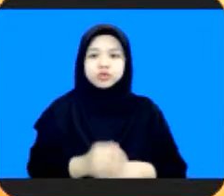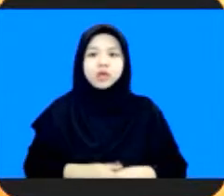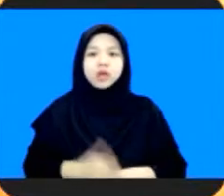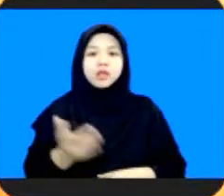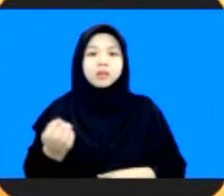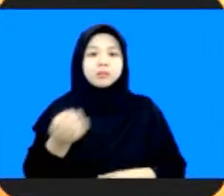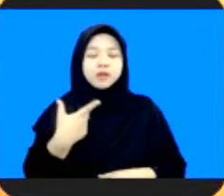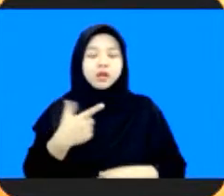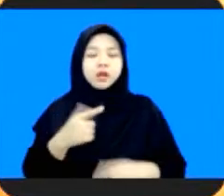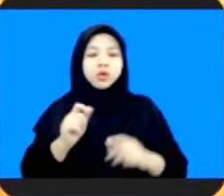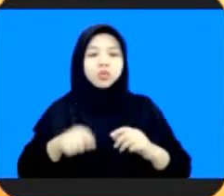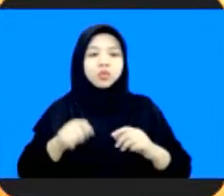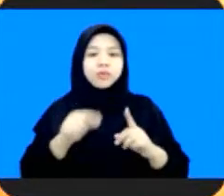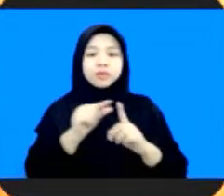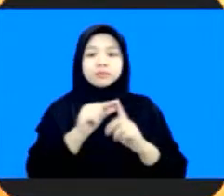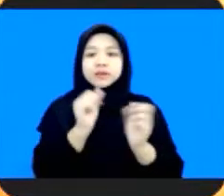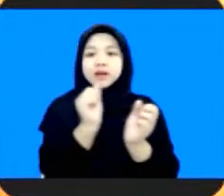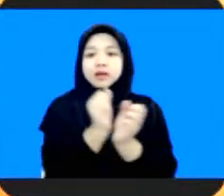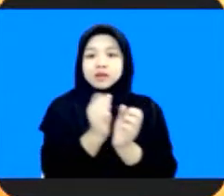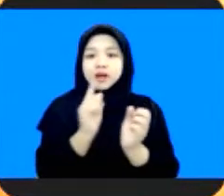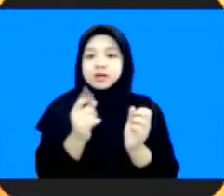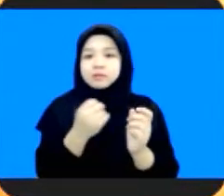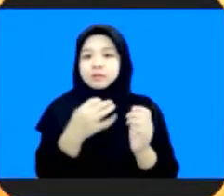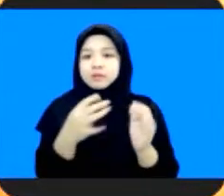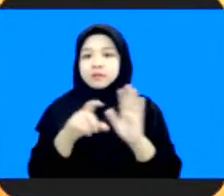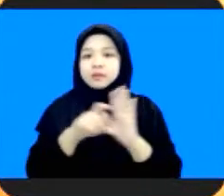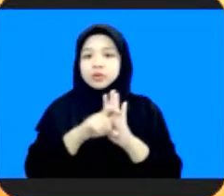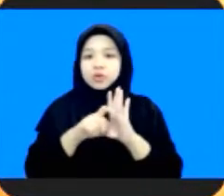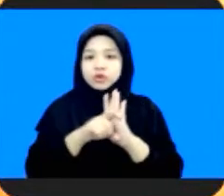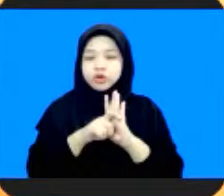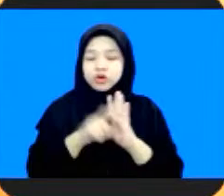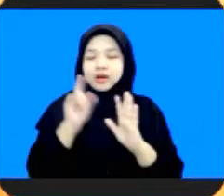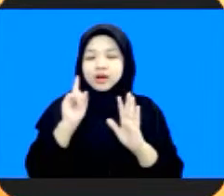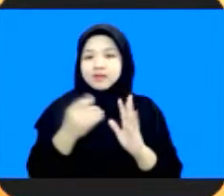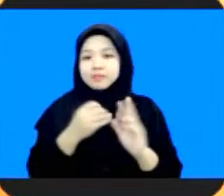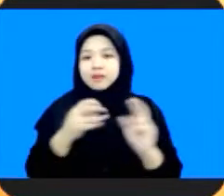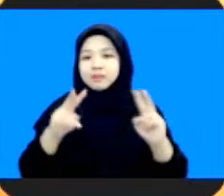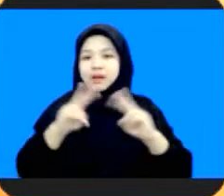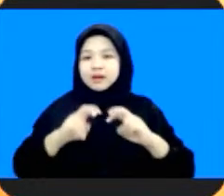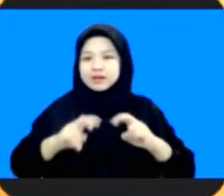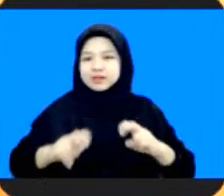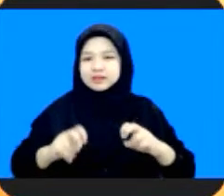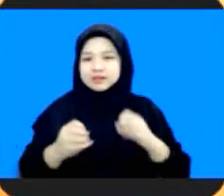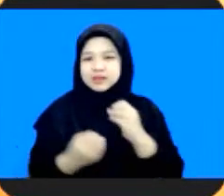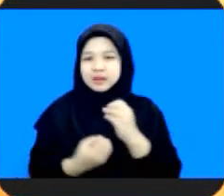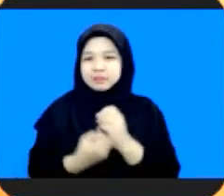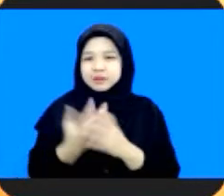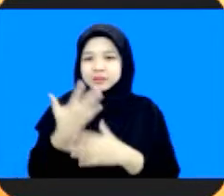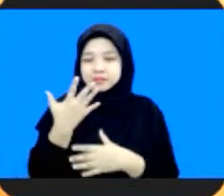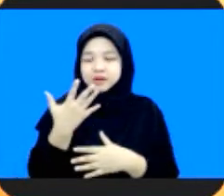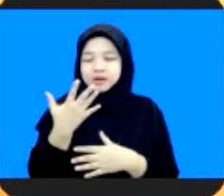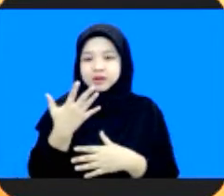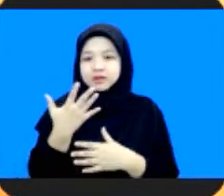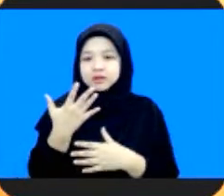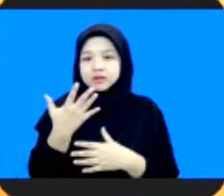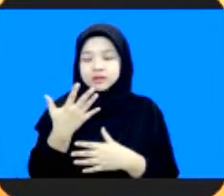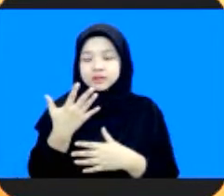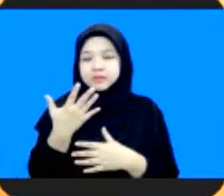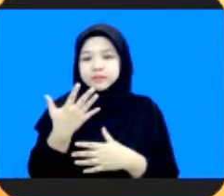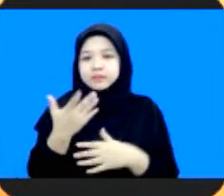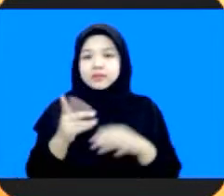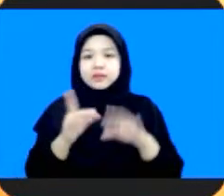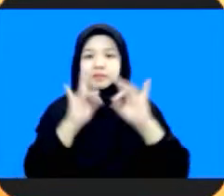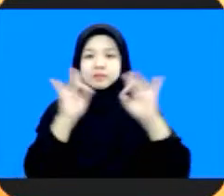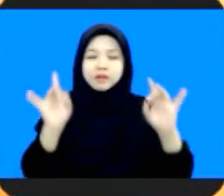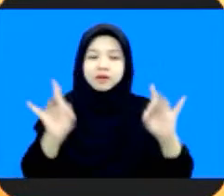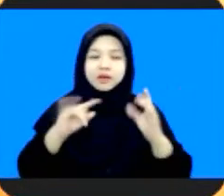rapidly evolving analysis of the various social, technological, and political dimensions of challenge, including the creation,